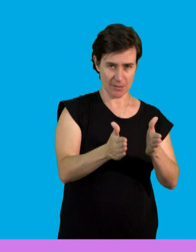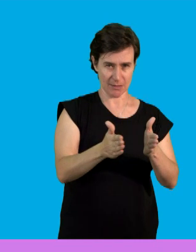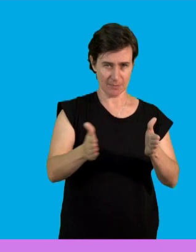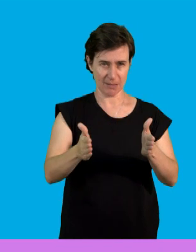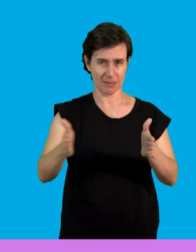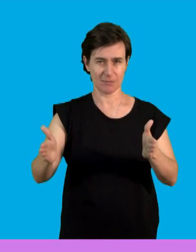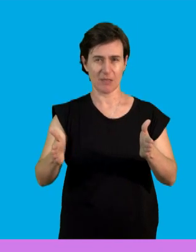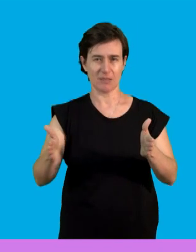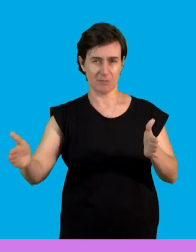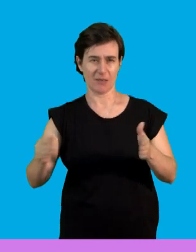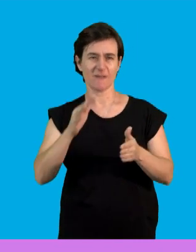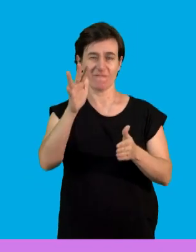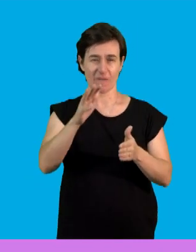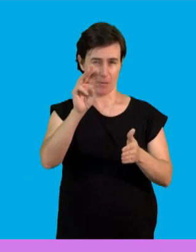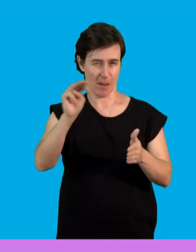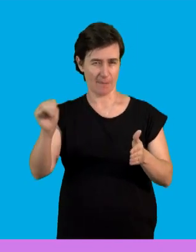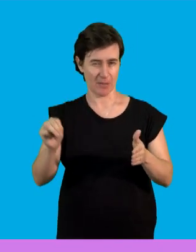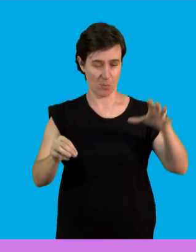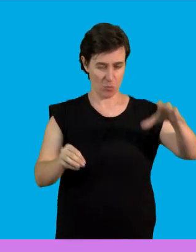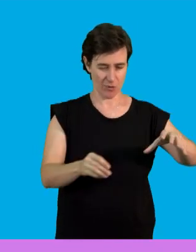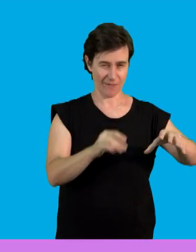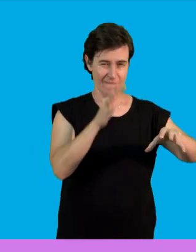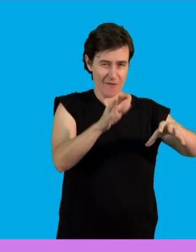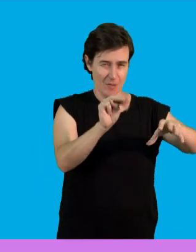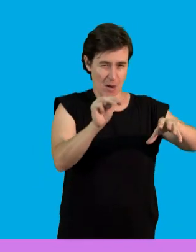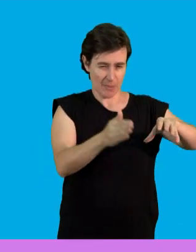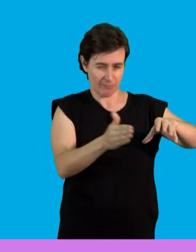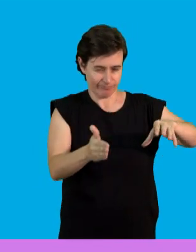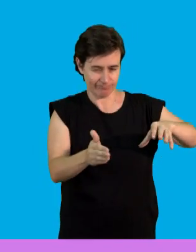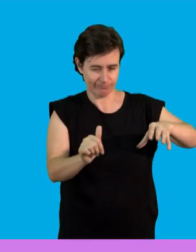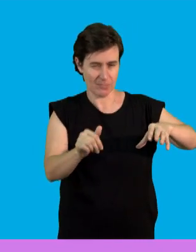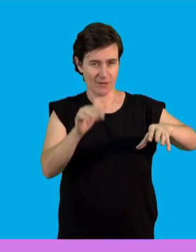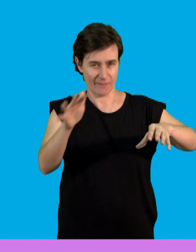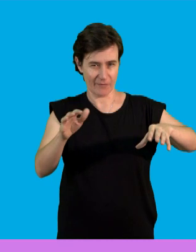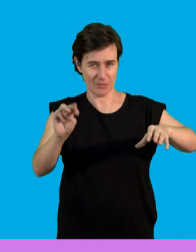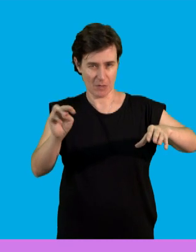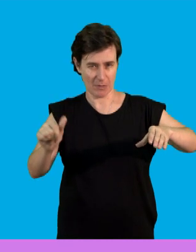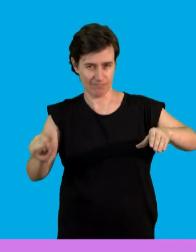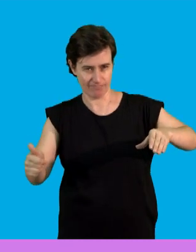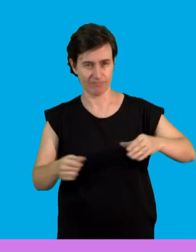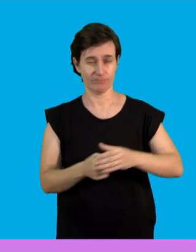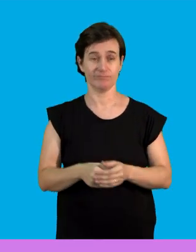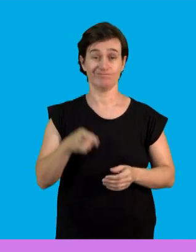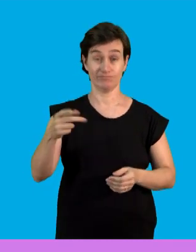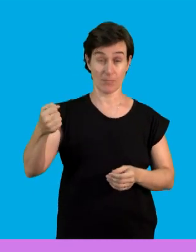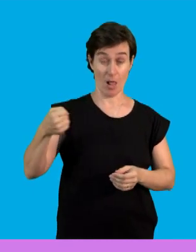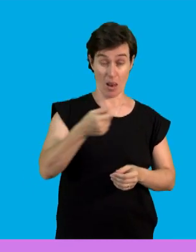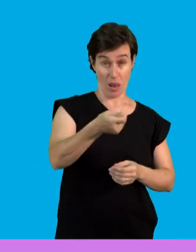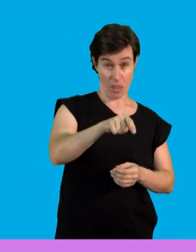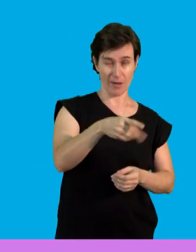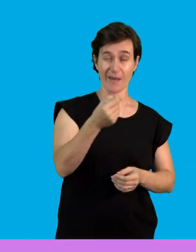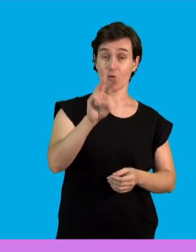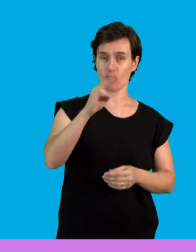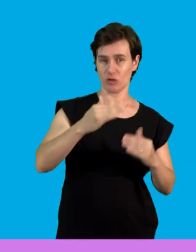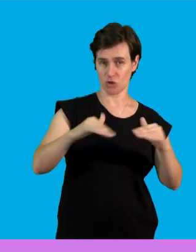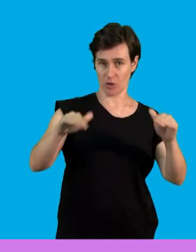stored outside the shop in a steel locker. There is a gap of 15 millimeters on either